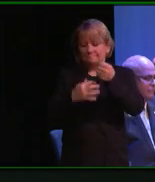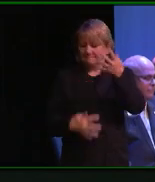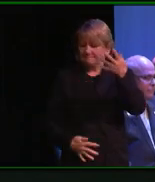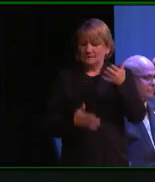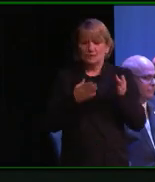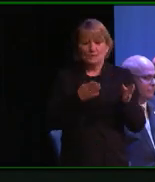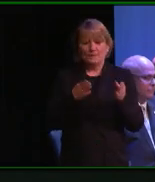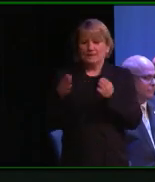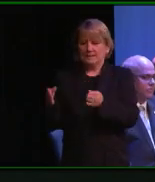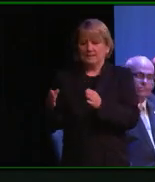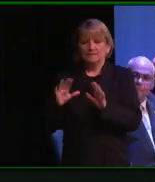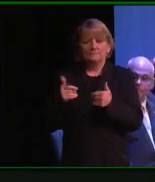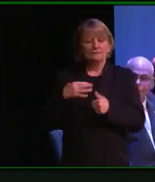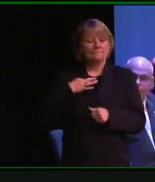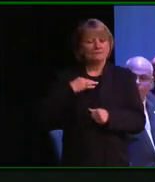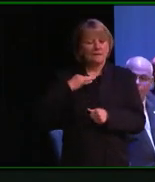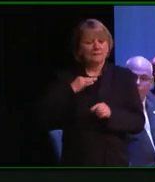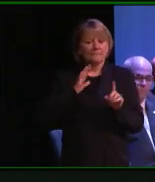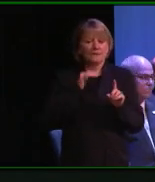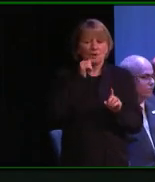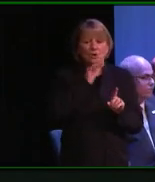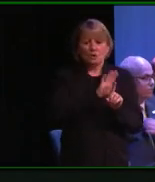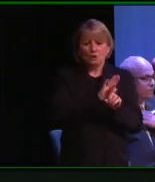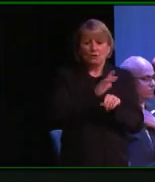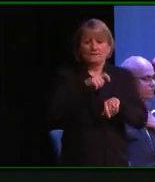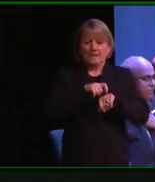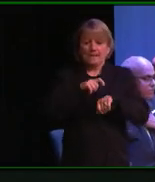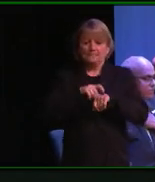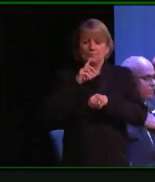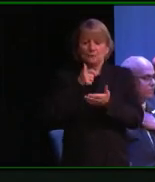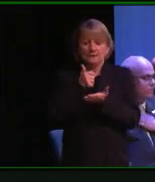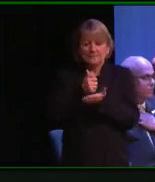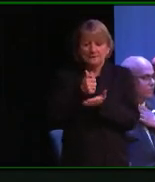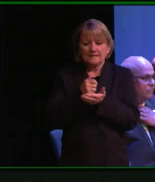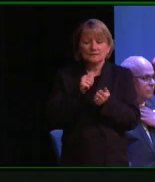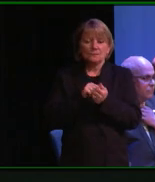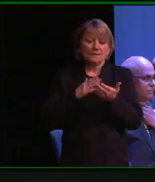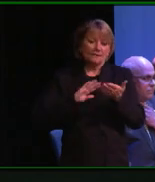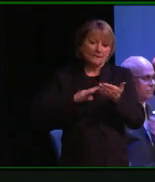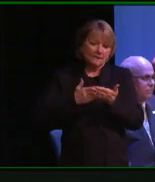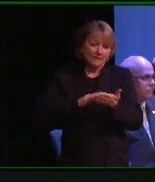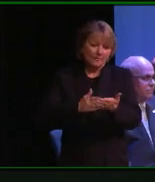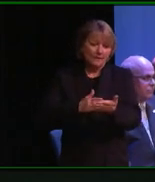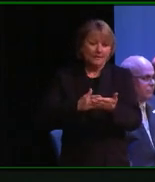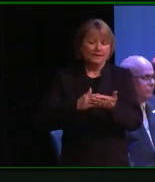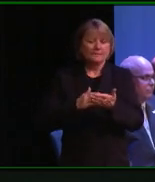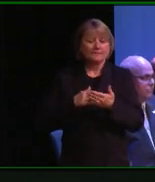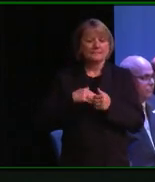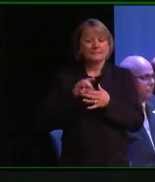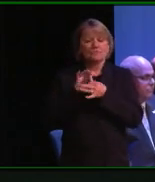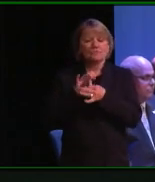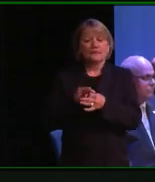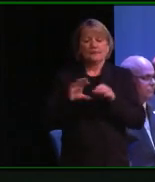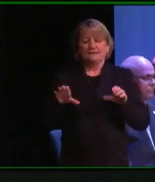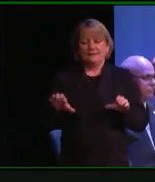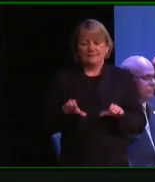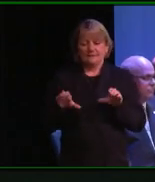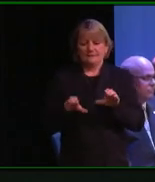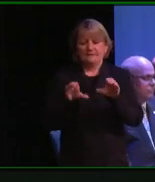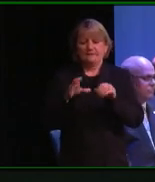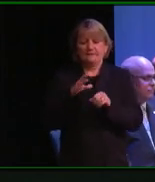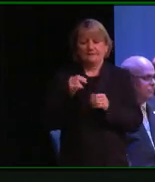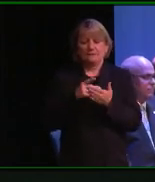ways by volunteering her time to assist with culinary arts related activities